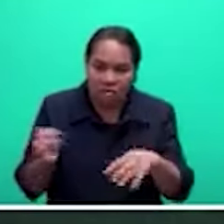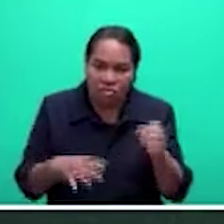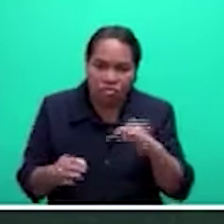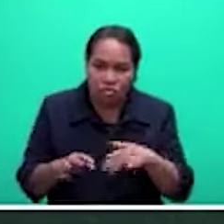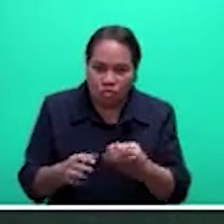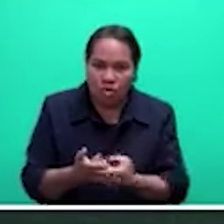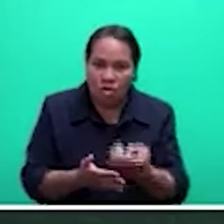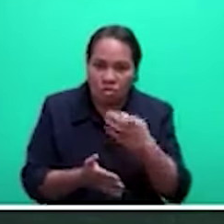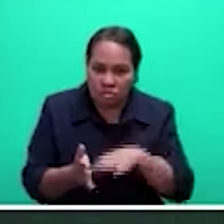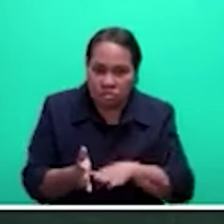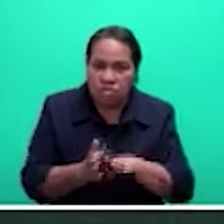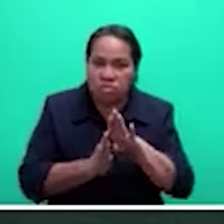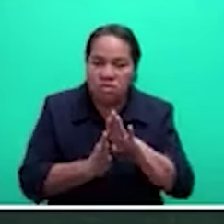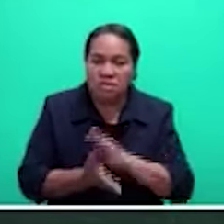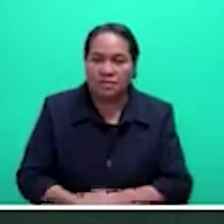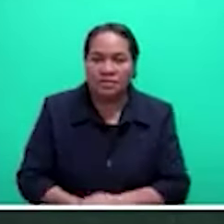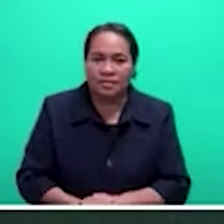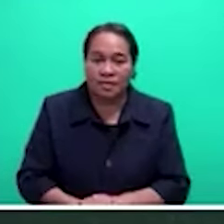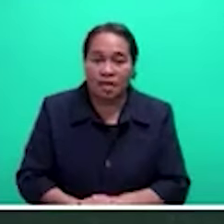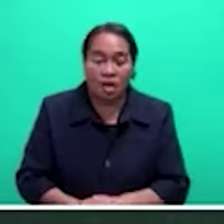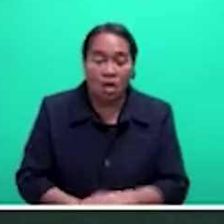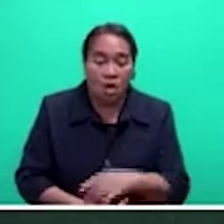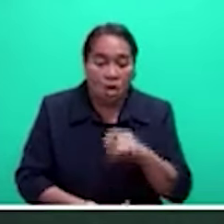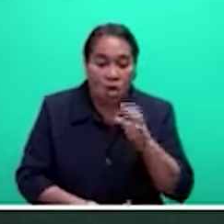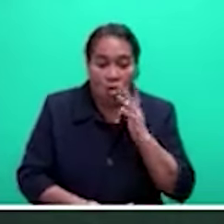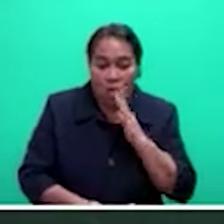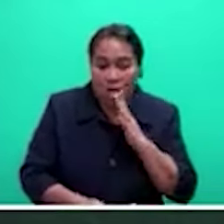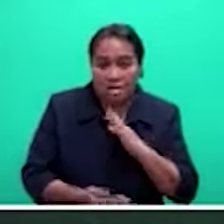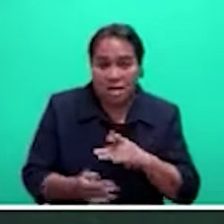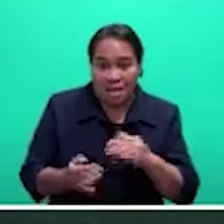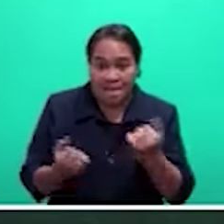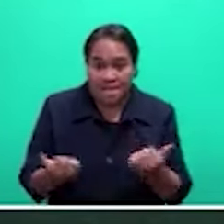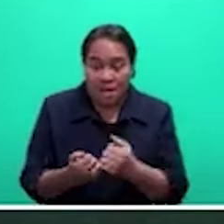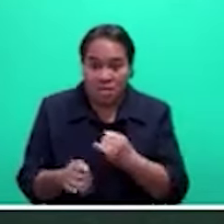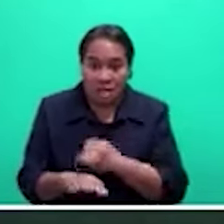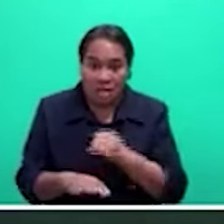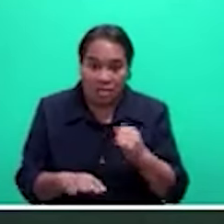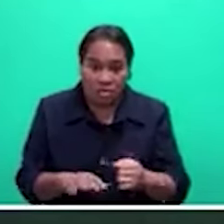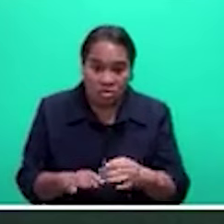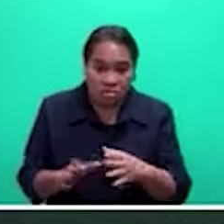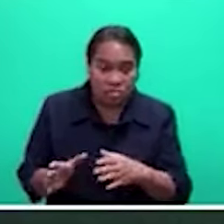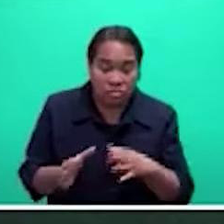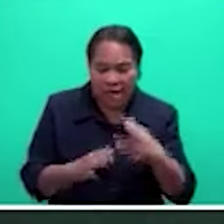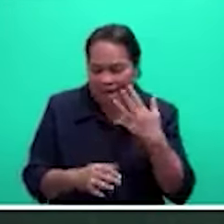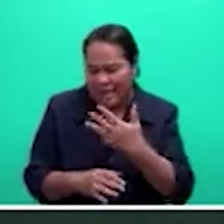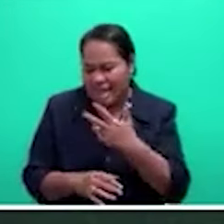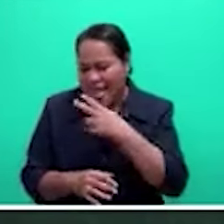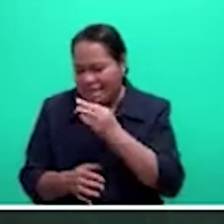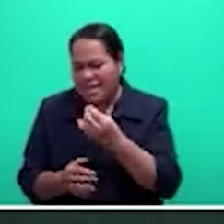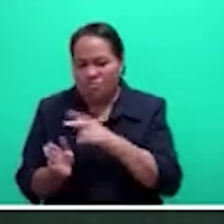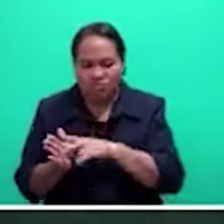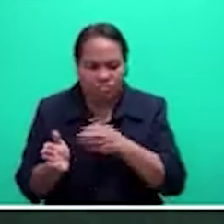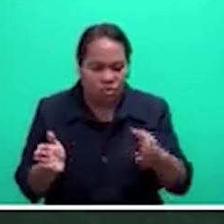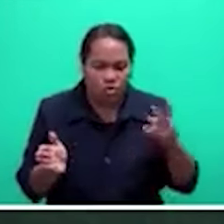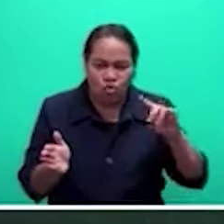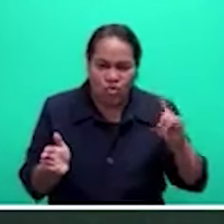ethnic composition of the country. During the waves of emigration that followed many coups in the 1980s and 2000,